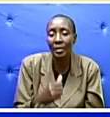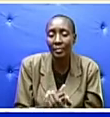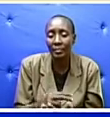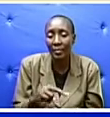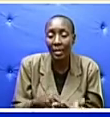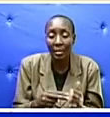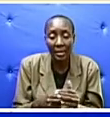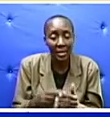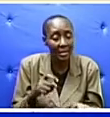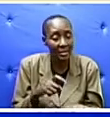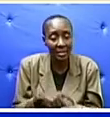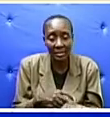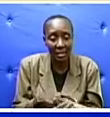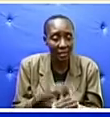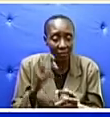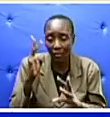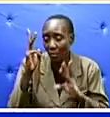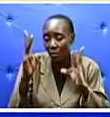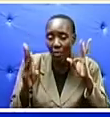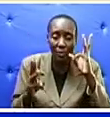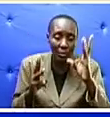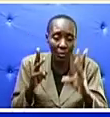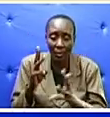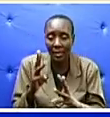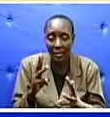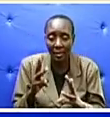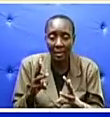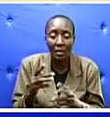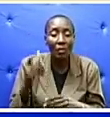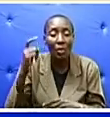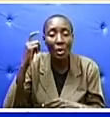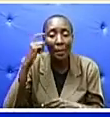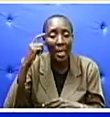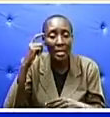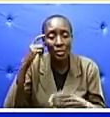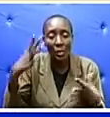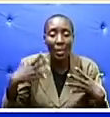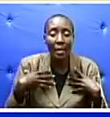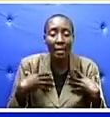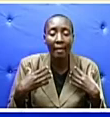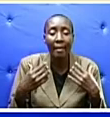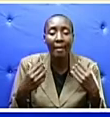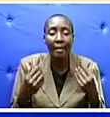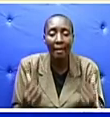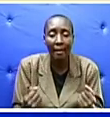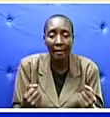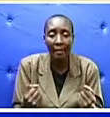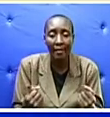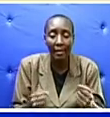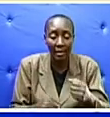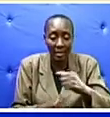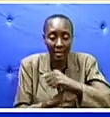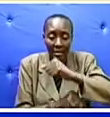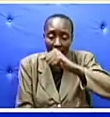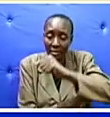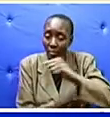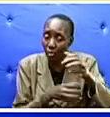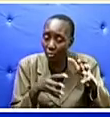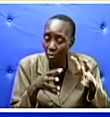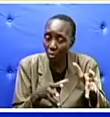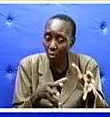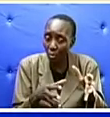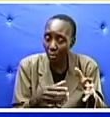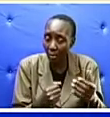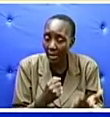scary time. Mm-hmm. So for just the mental health, does the support group come in handy? Okay,